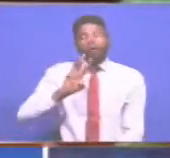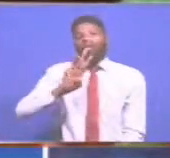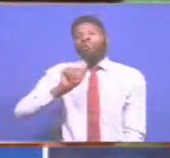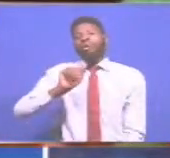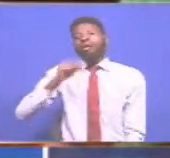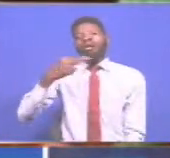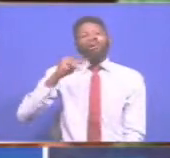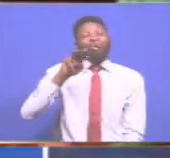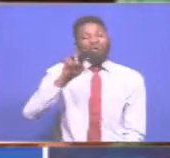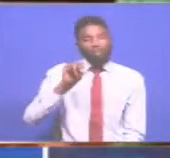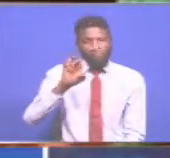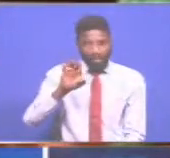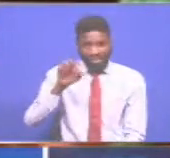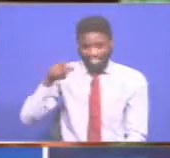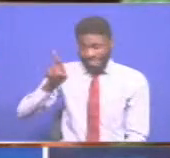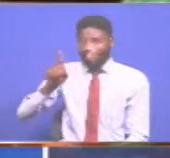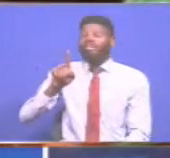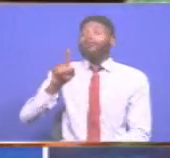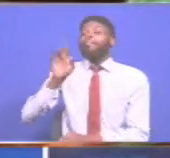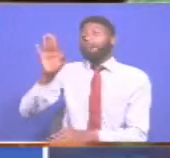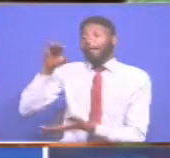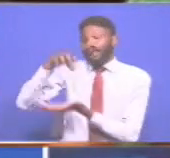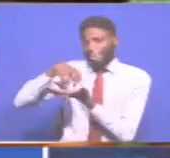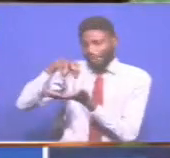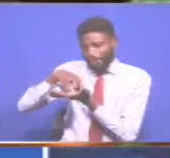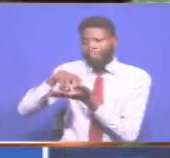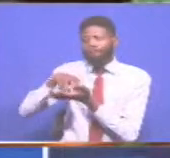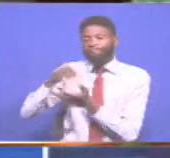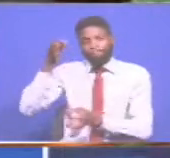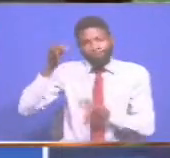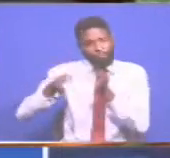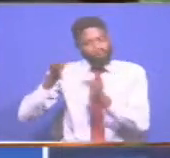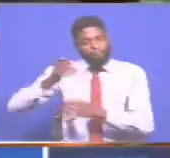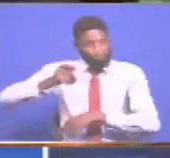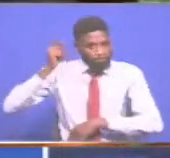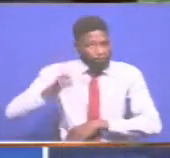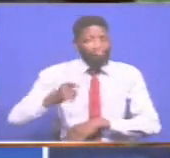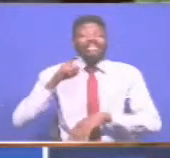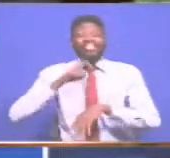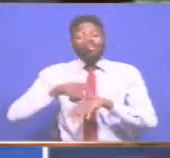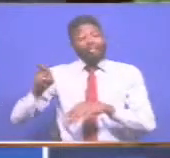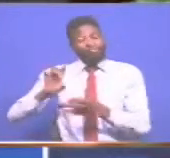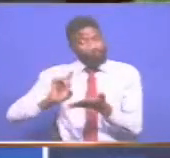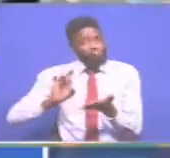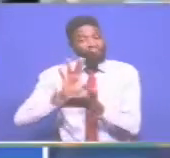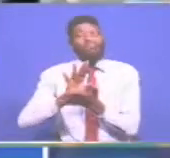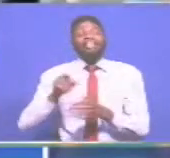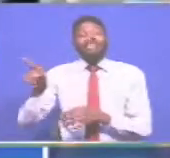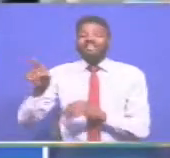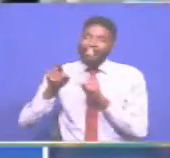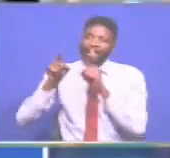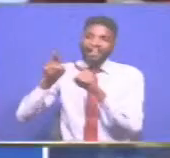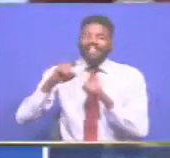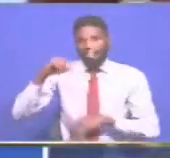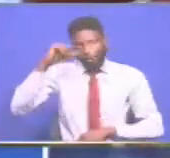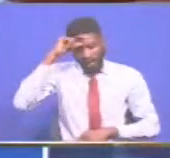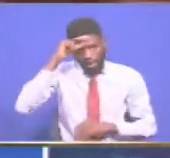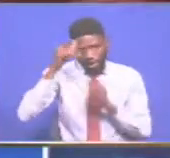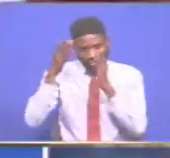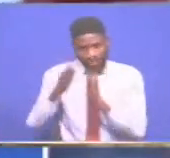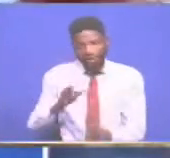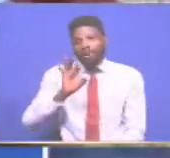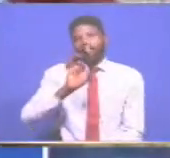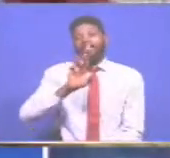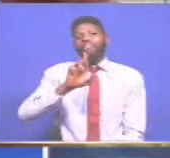had filed against his removal was heard and determined. Throughout his impeachment, Wahome blamed Governor Francis Kimemia for pushing members